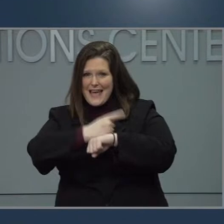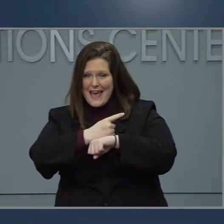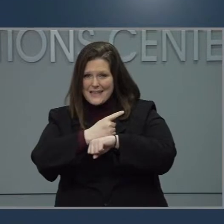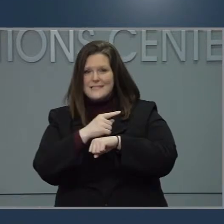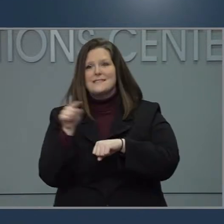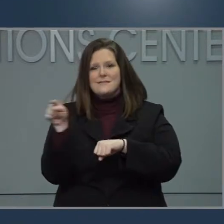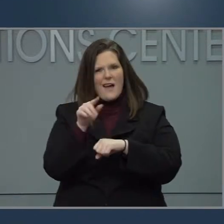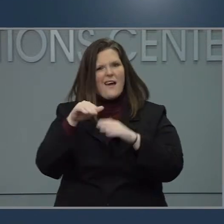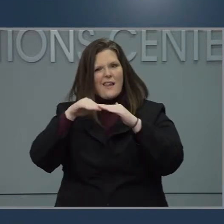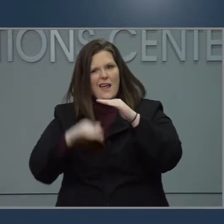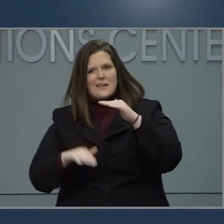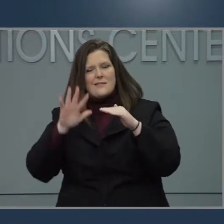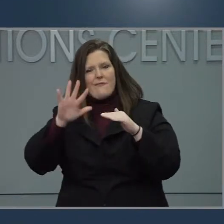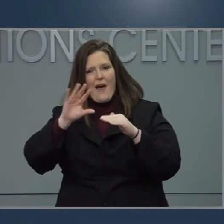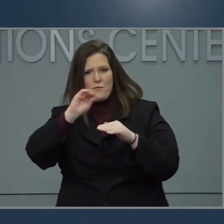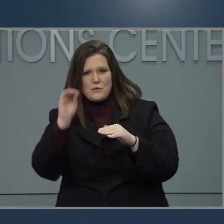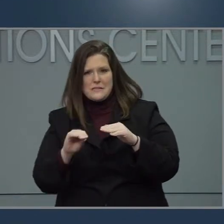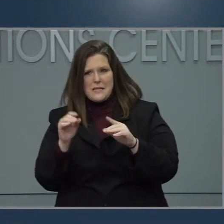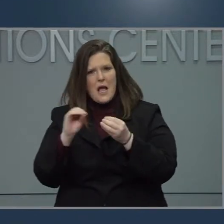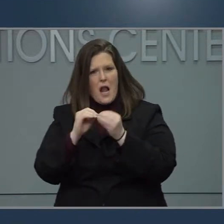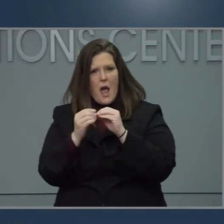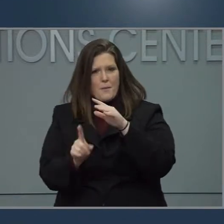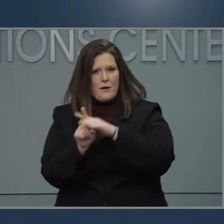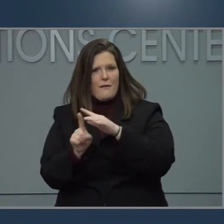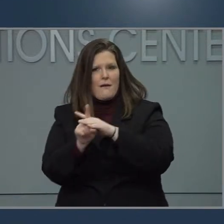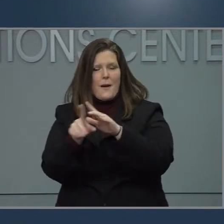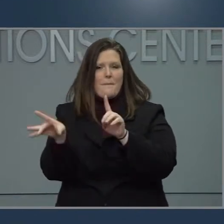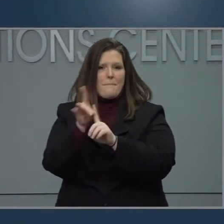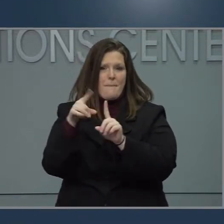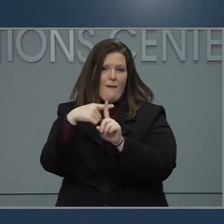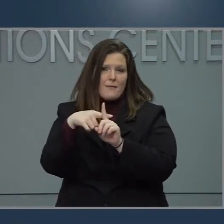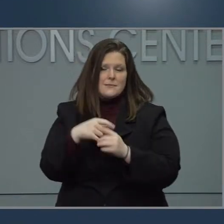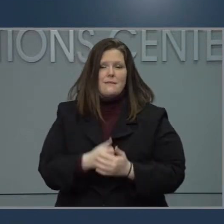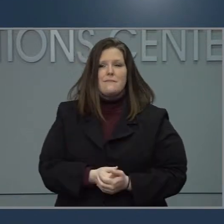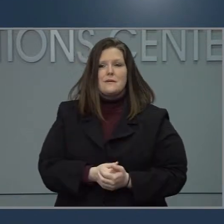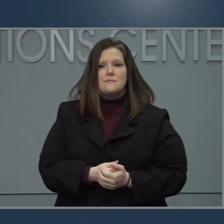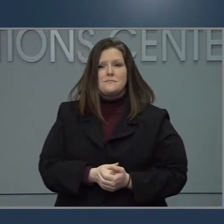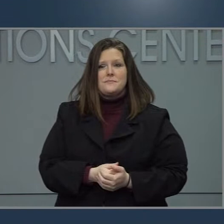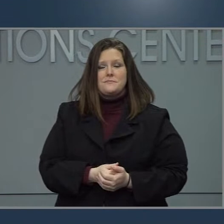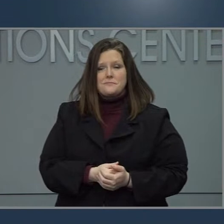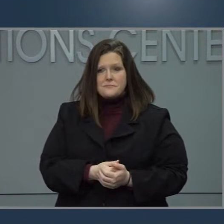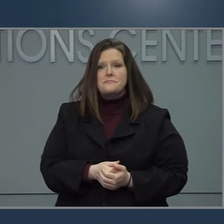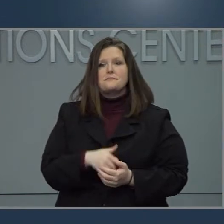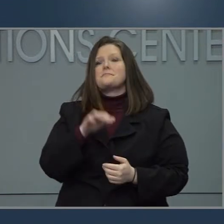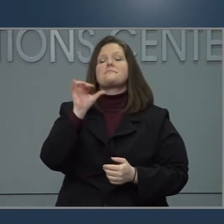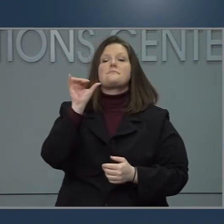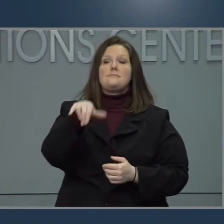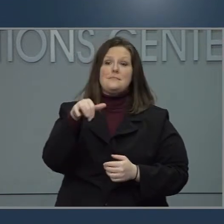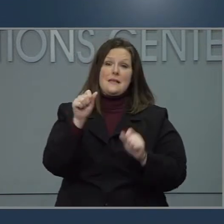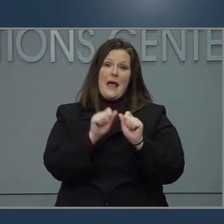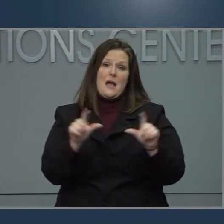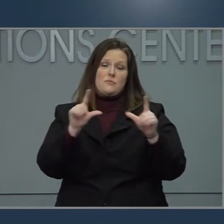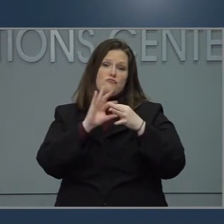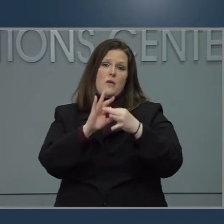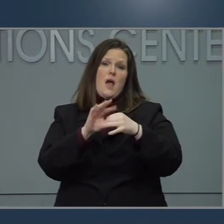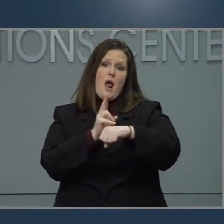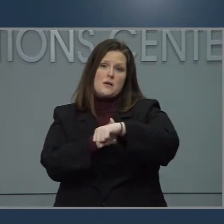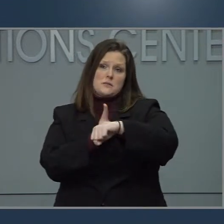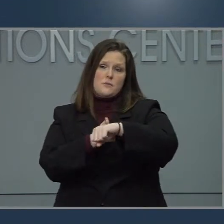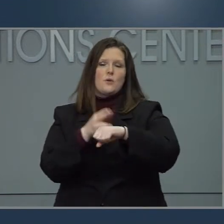look at day-over-day hospitalizations, and you can see since mid-January, looking at that yellow line, this trend is